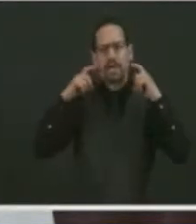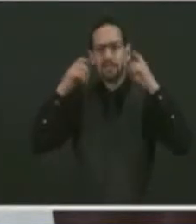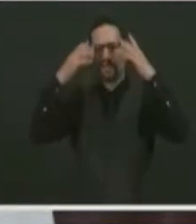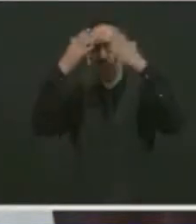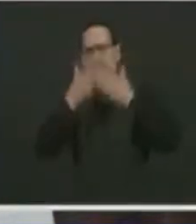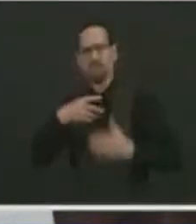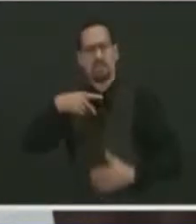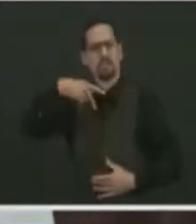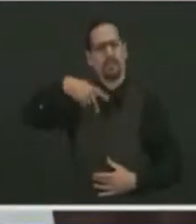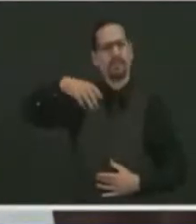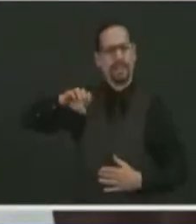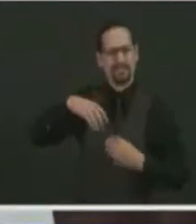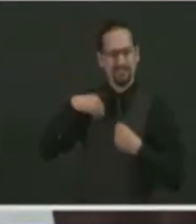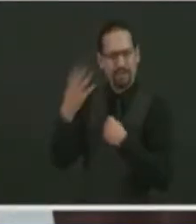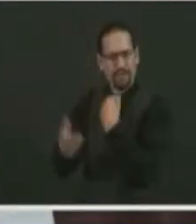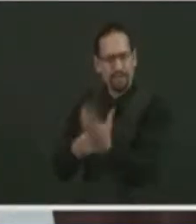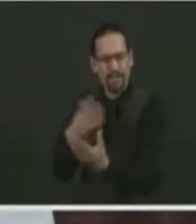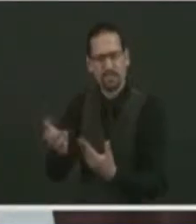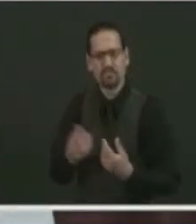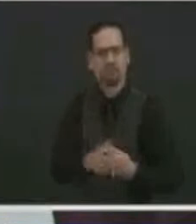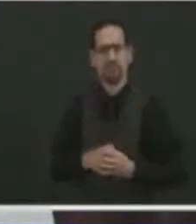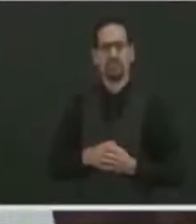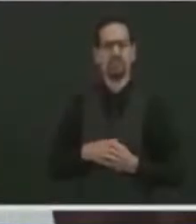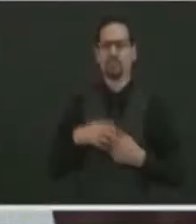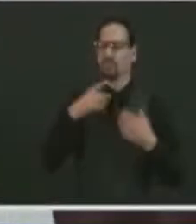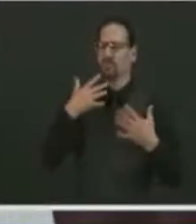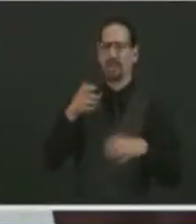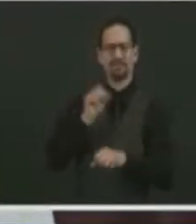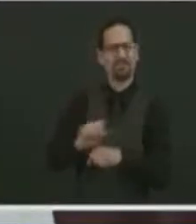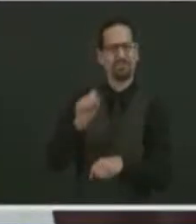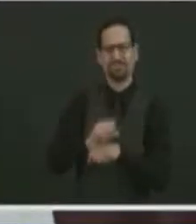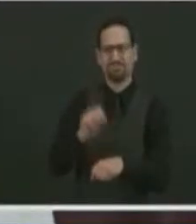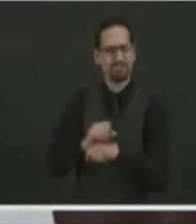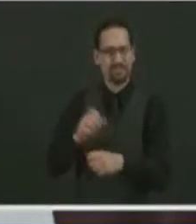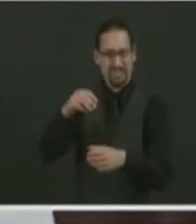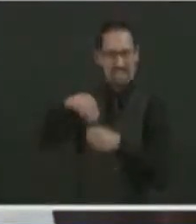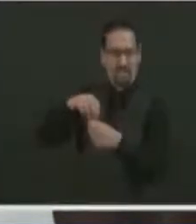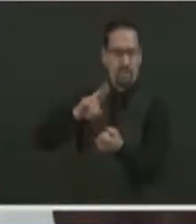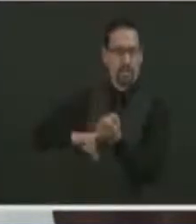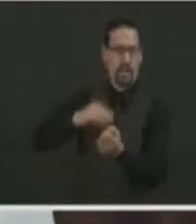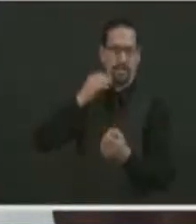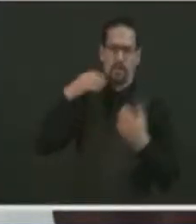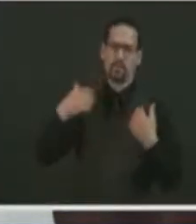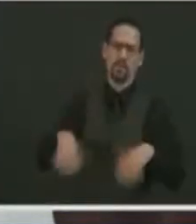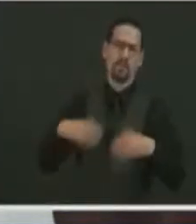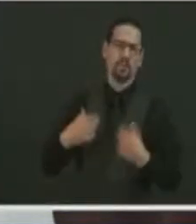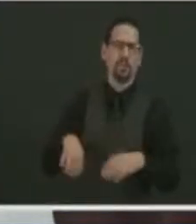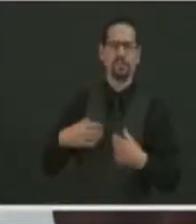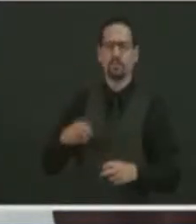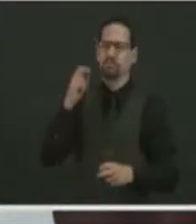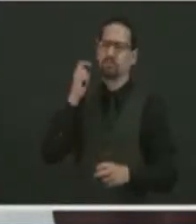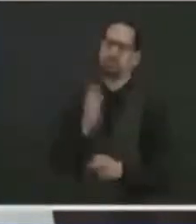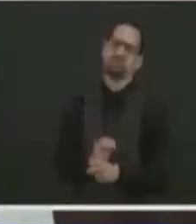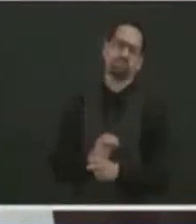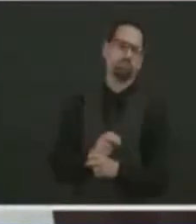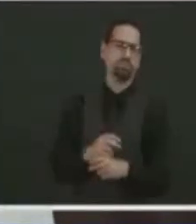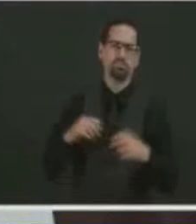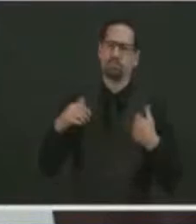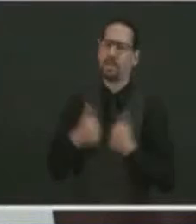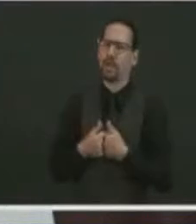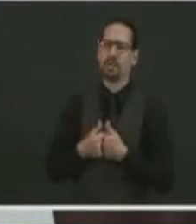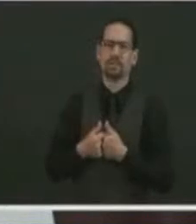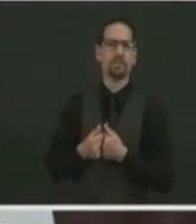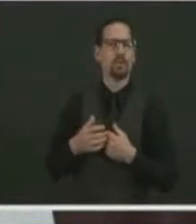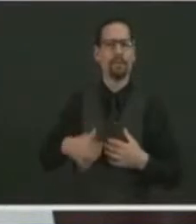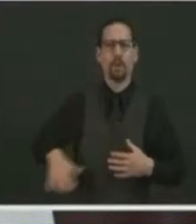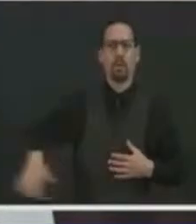it's really hard. Working in nursing homes is hard. Look at every state. It is where we are struggling the most, us too.